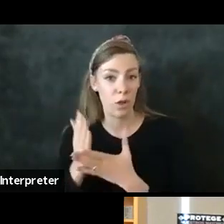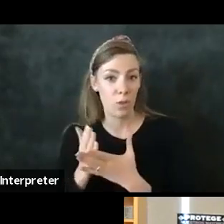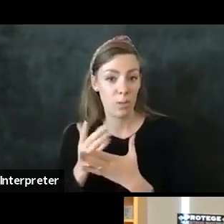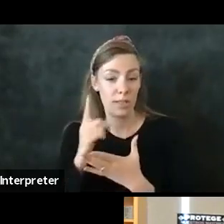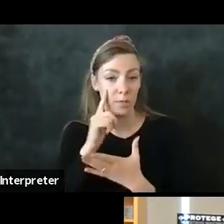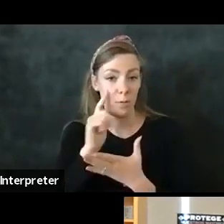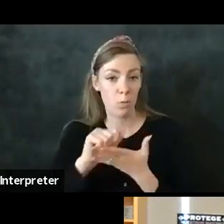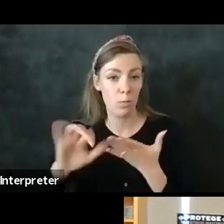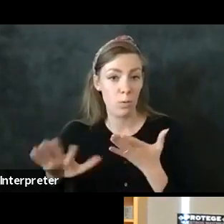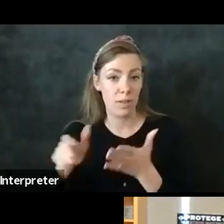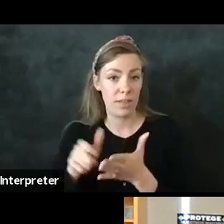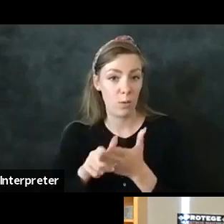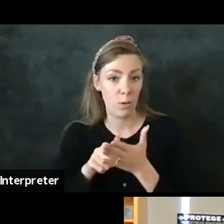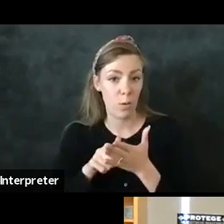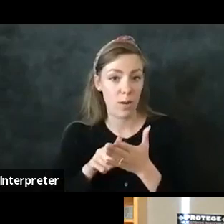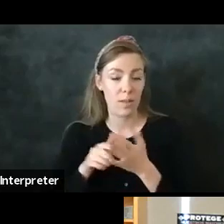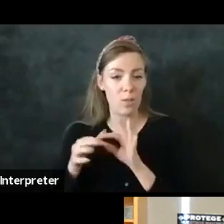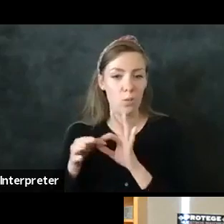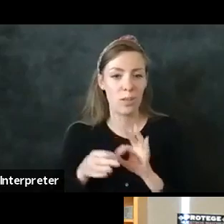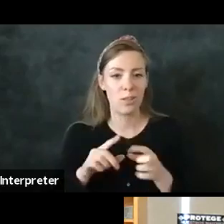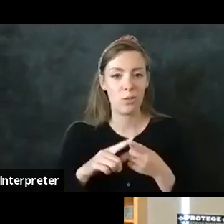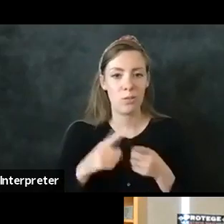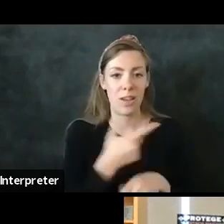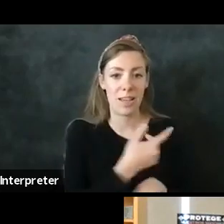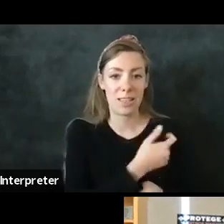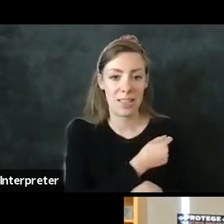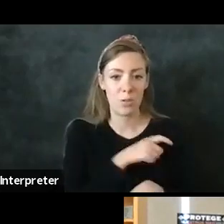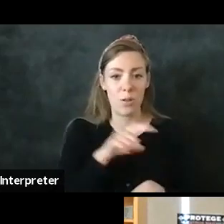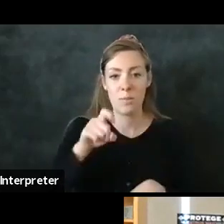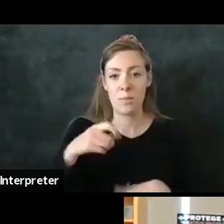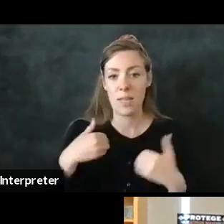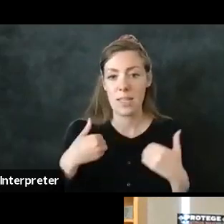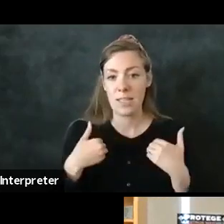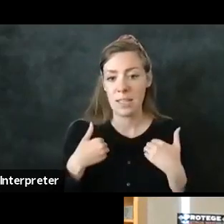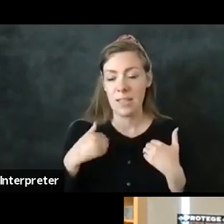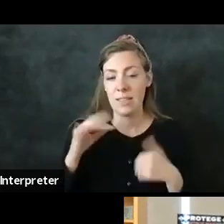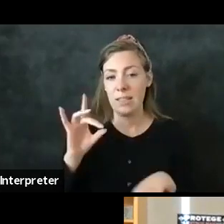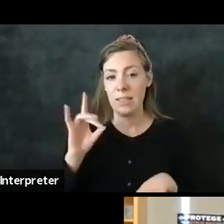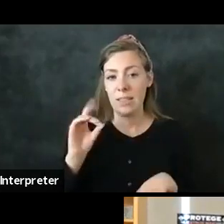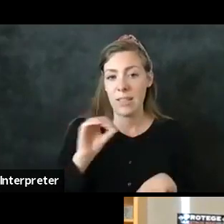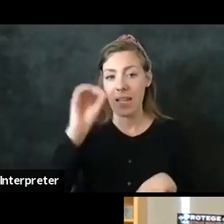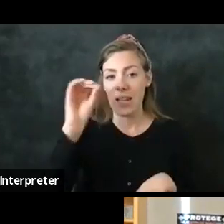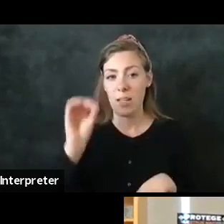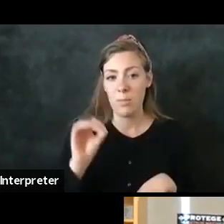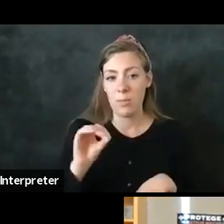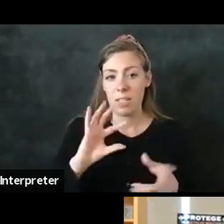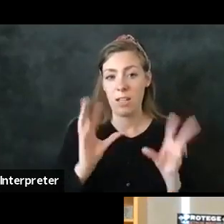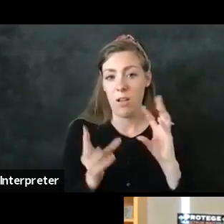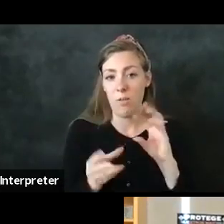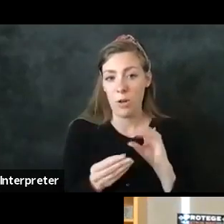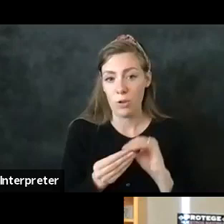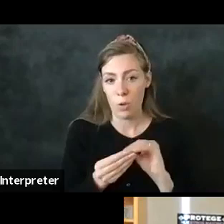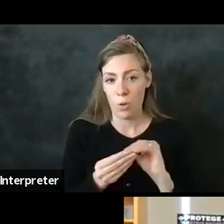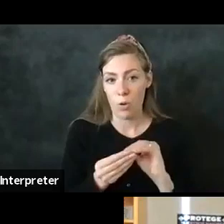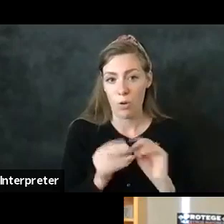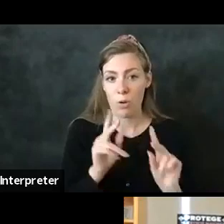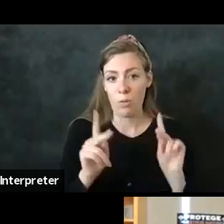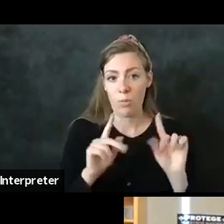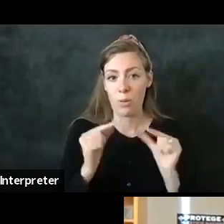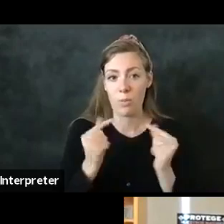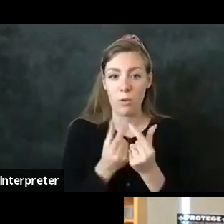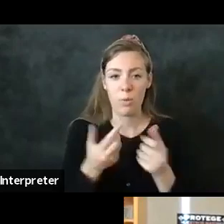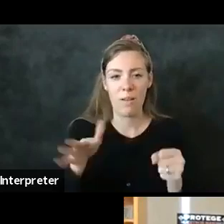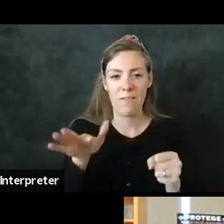mandate is about vaccination. We must have 80% of our total population fully